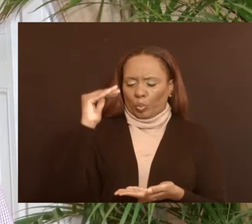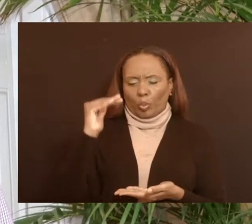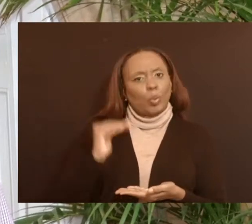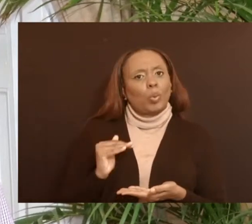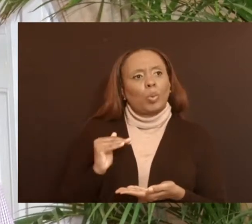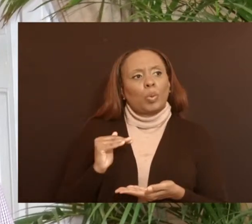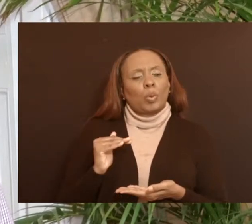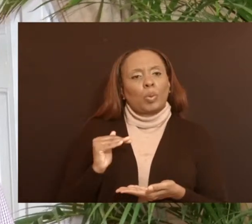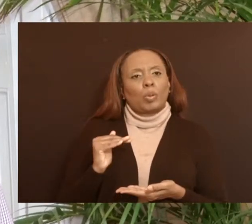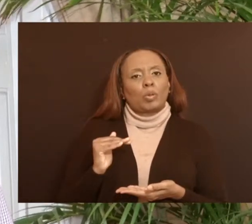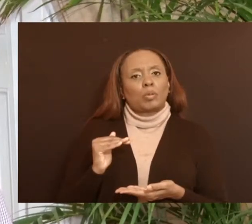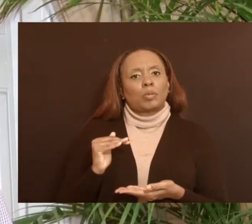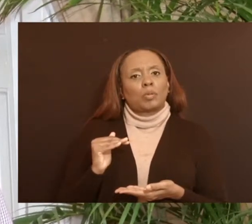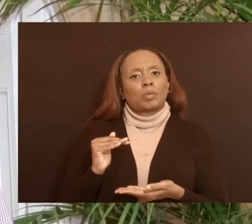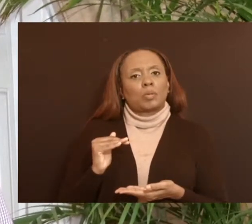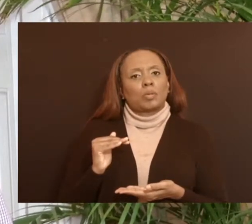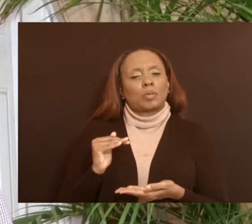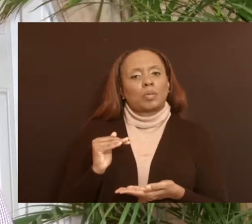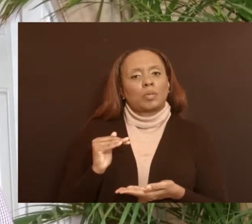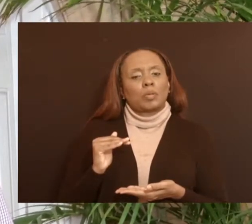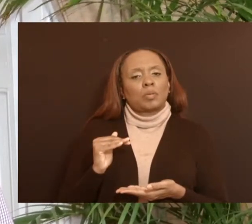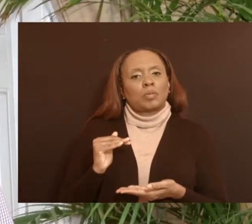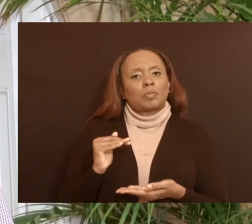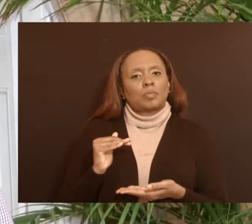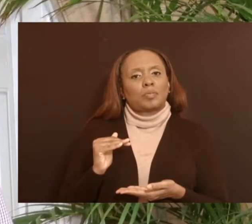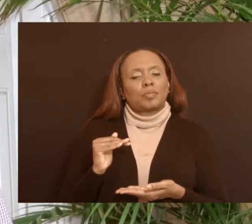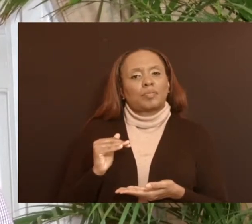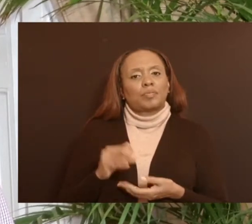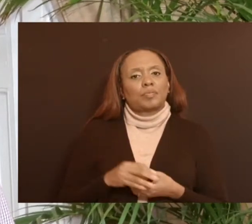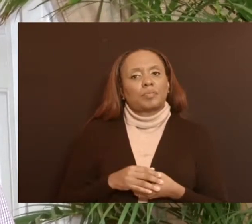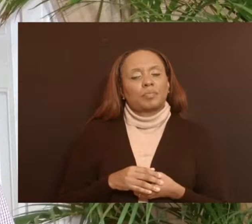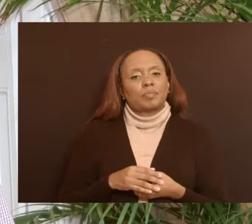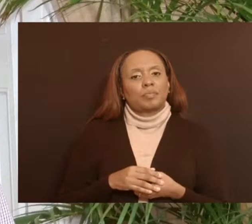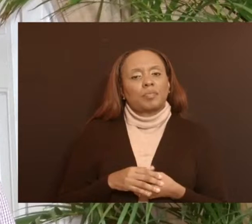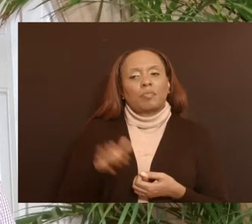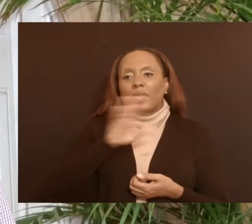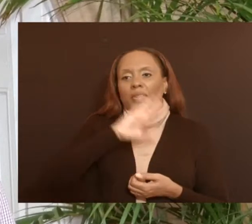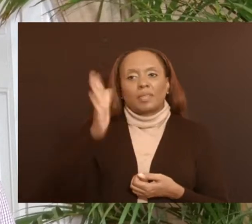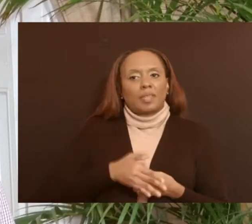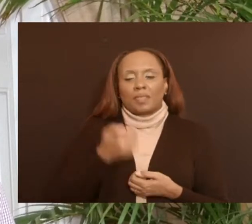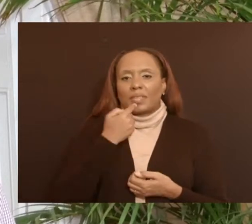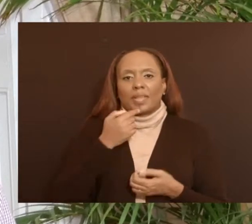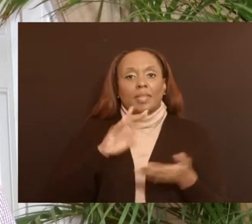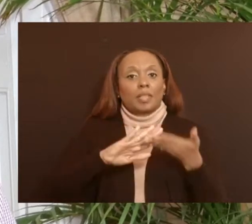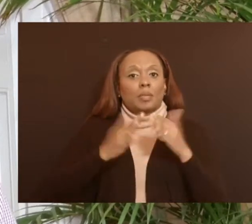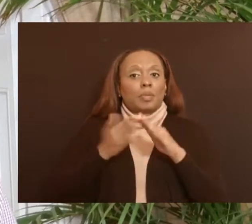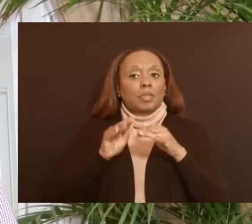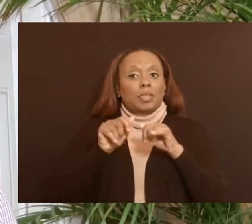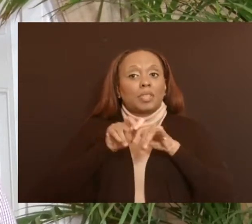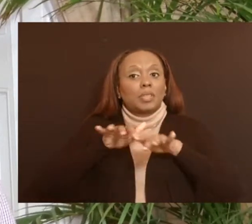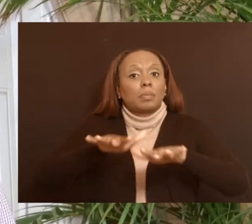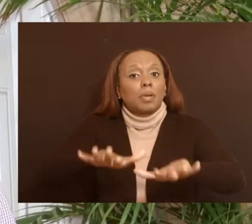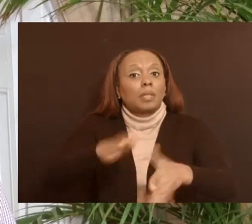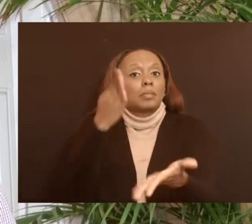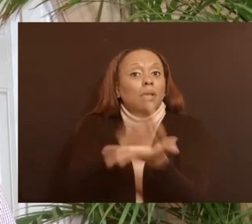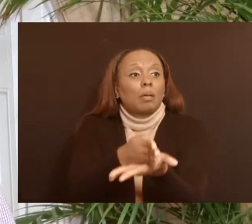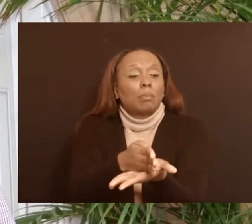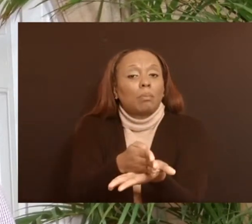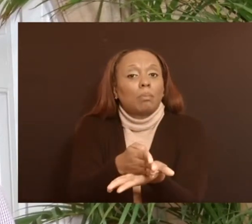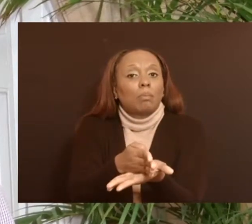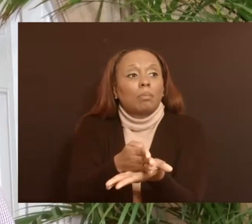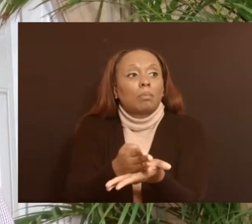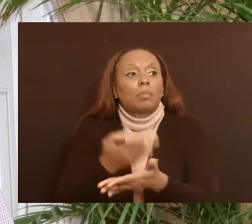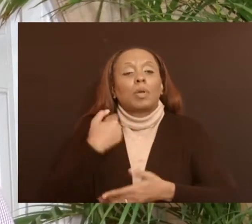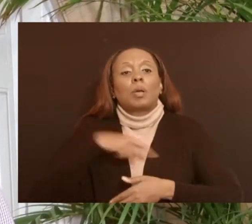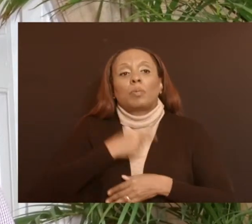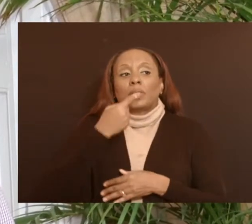never told the public of Barbados that the community spread had stopped. We had always indicated to be